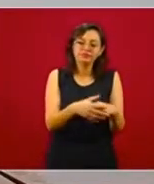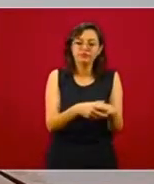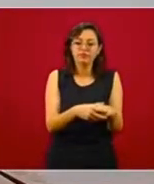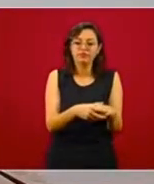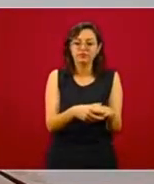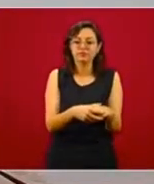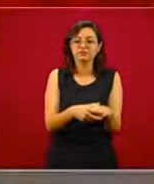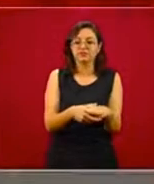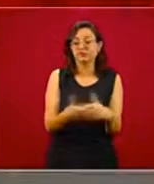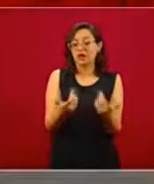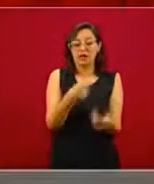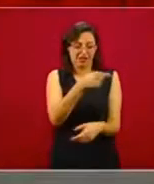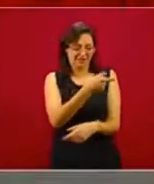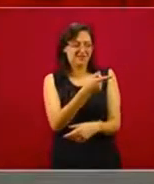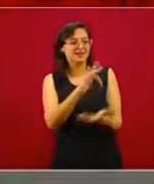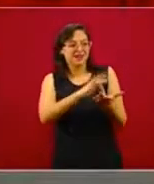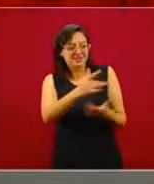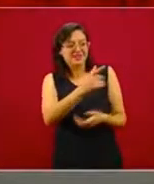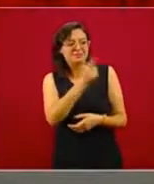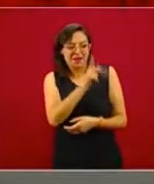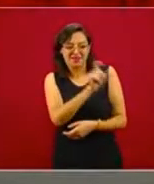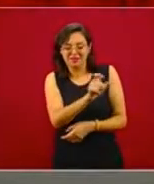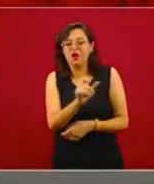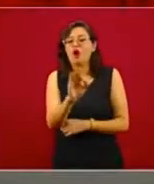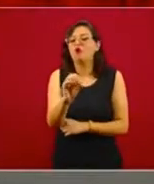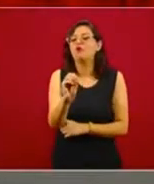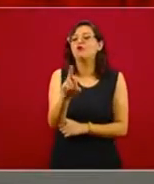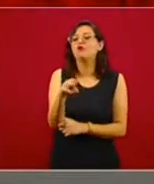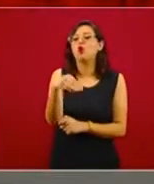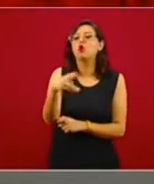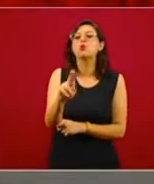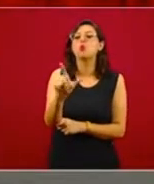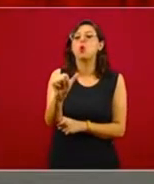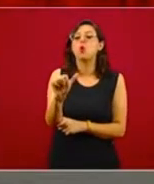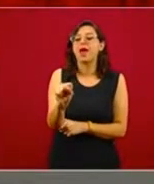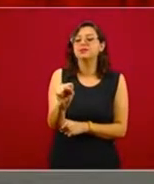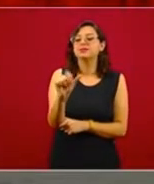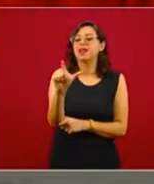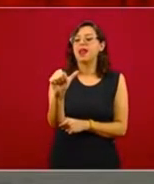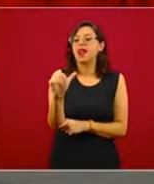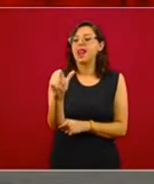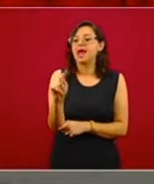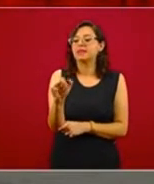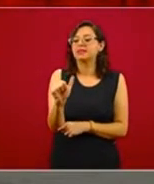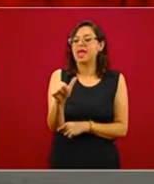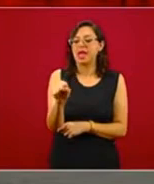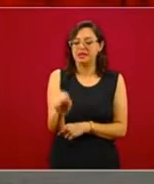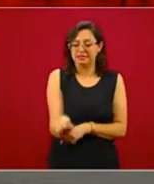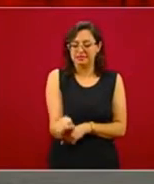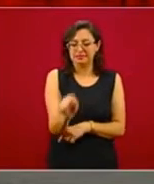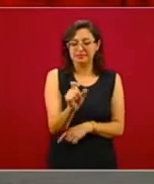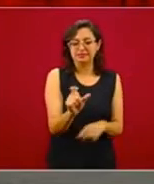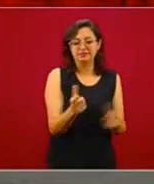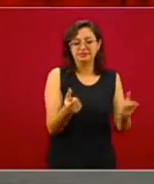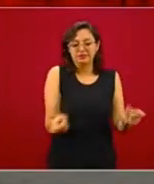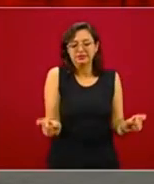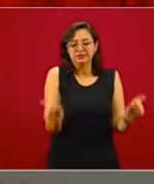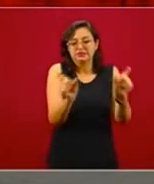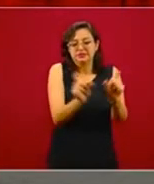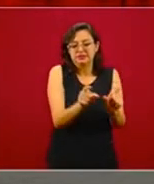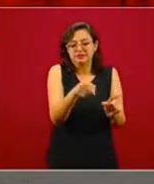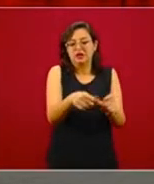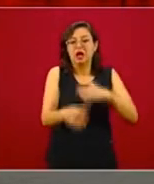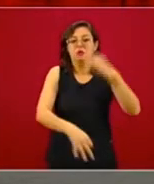also called the formulas, the baby formulas, as they are called, and this